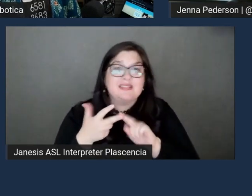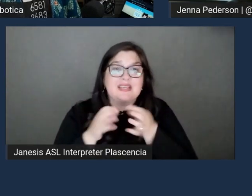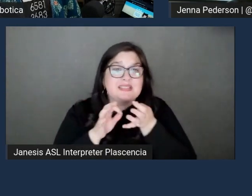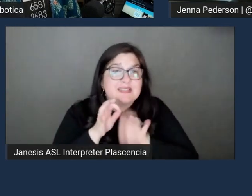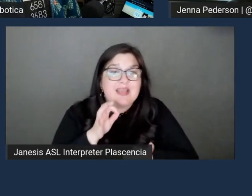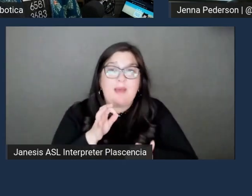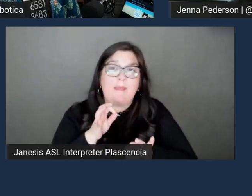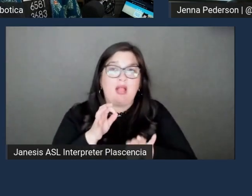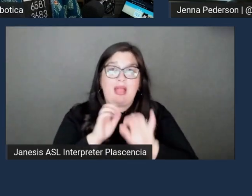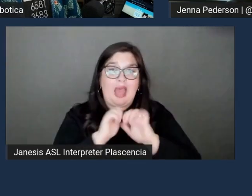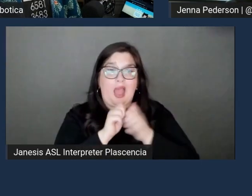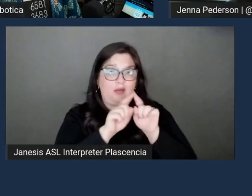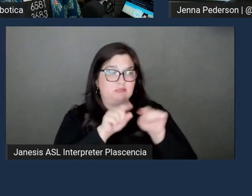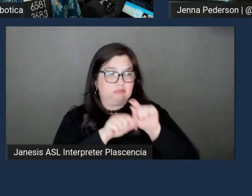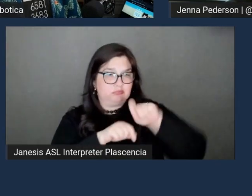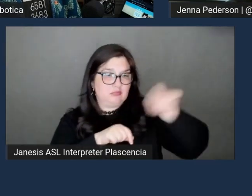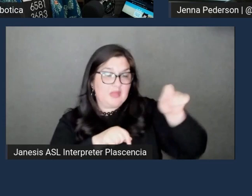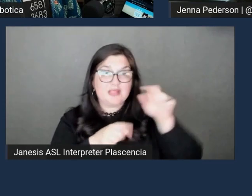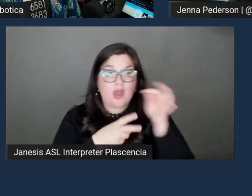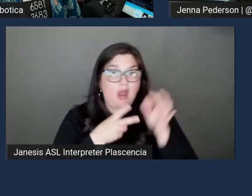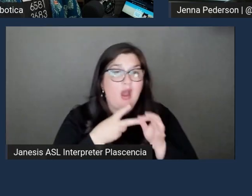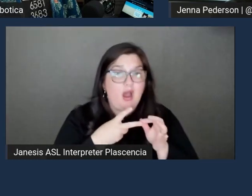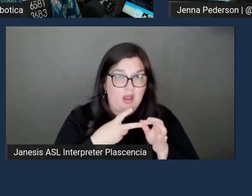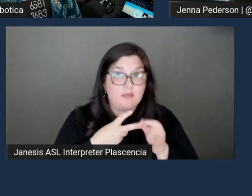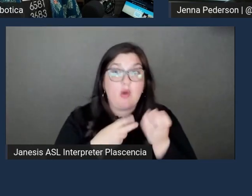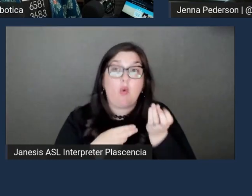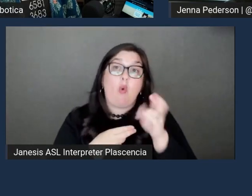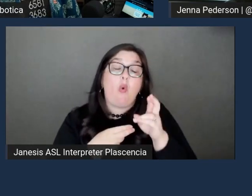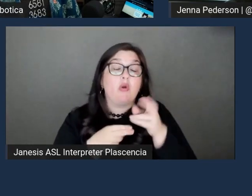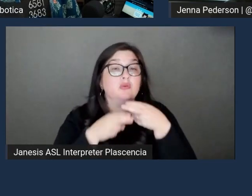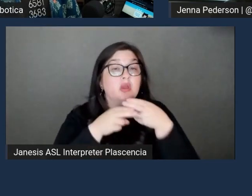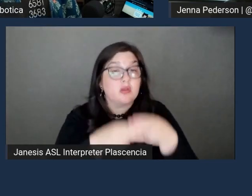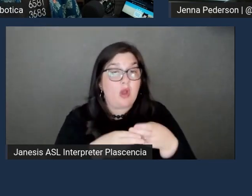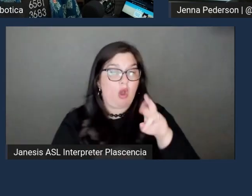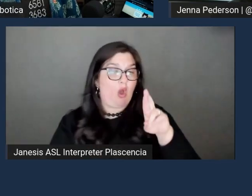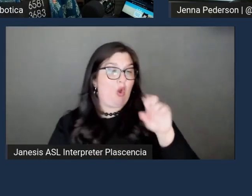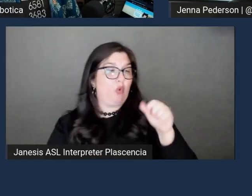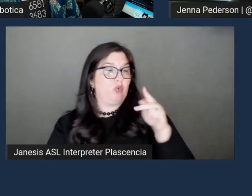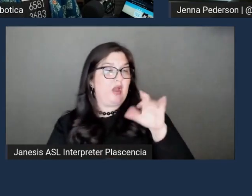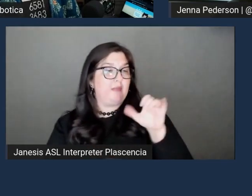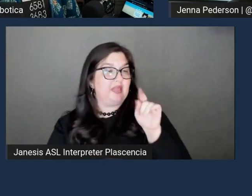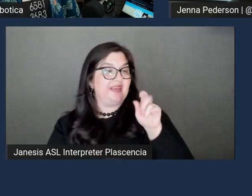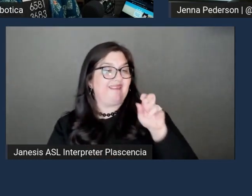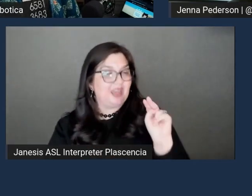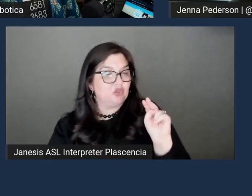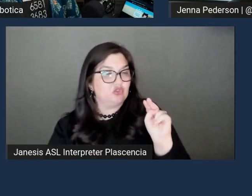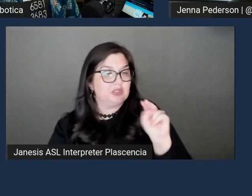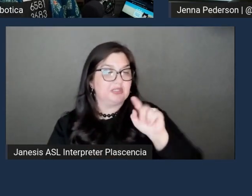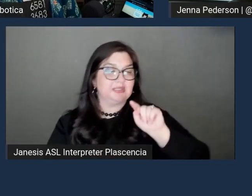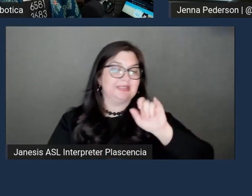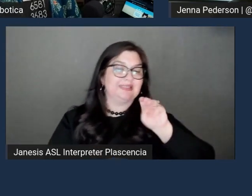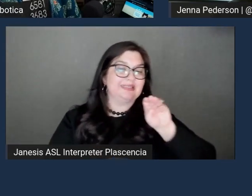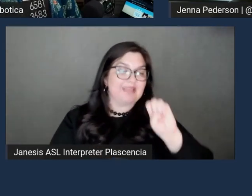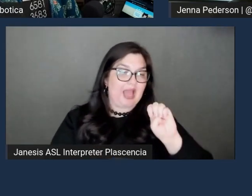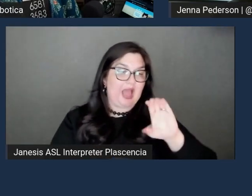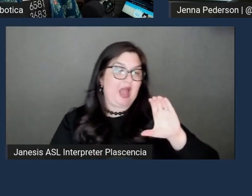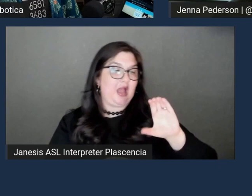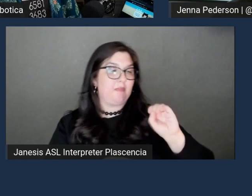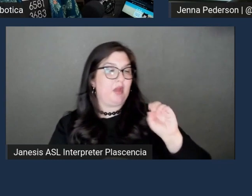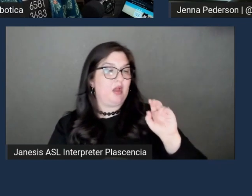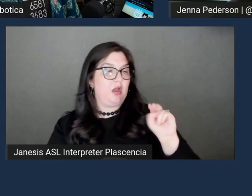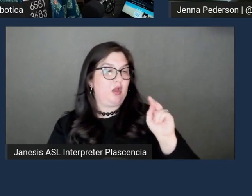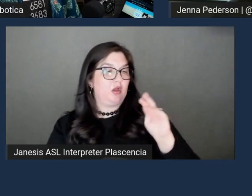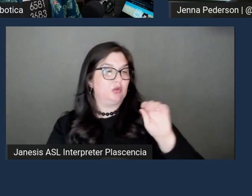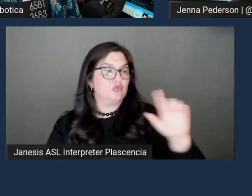also includes an option called replication time control. That's our premium replication offering that allows a customer to say,